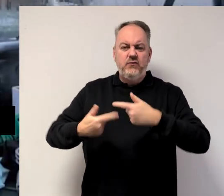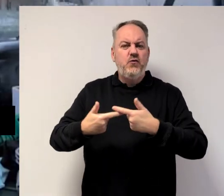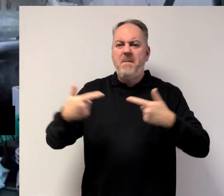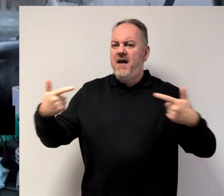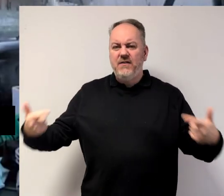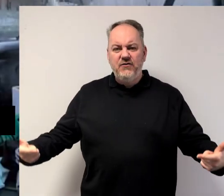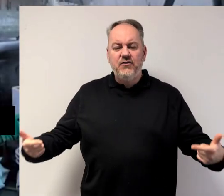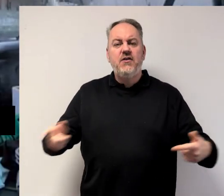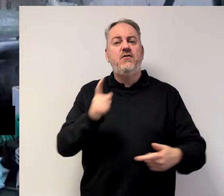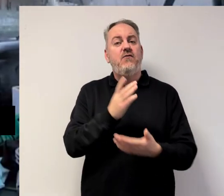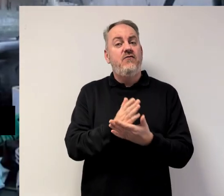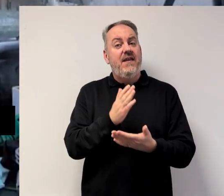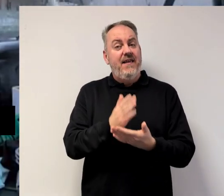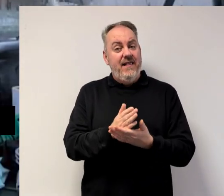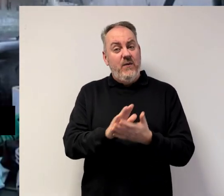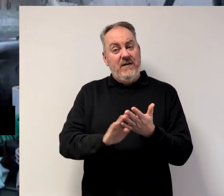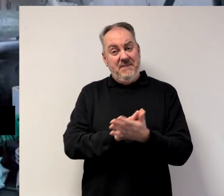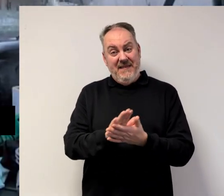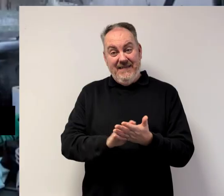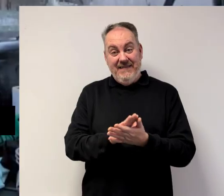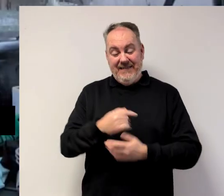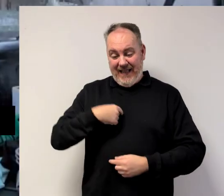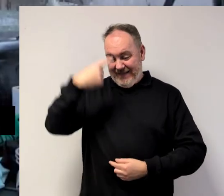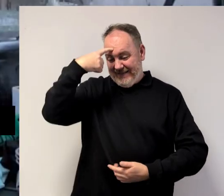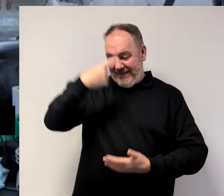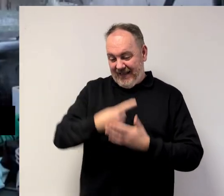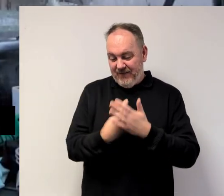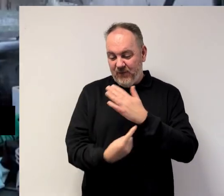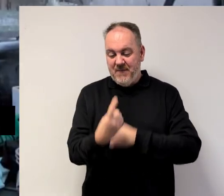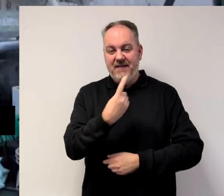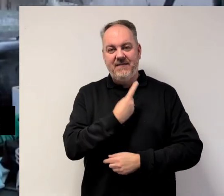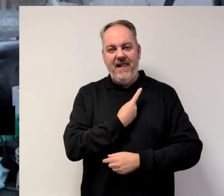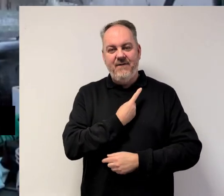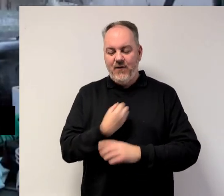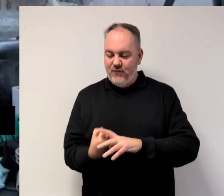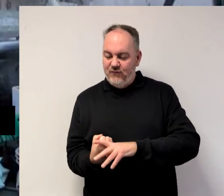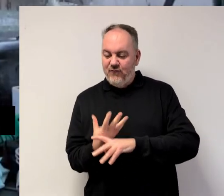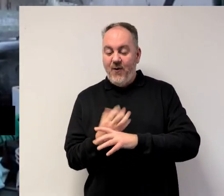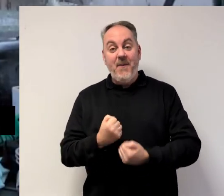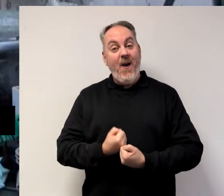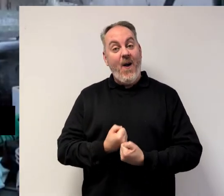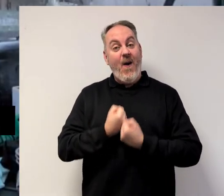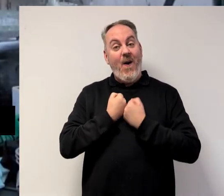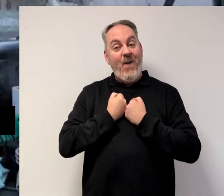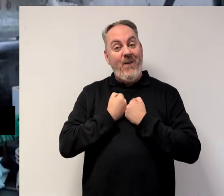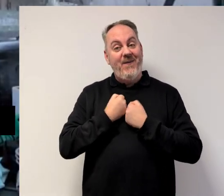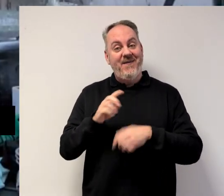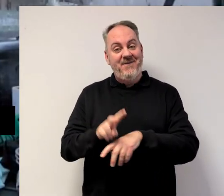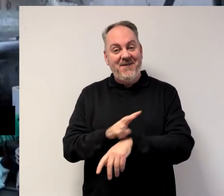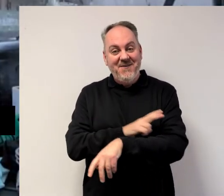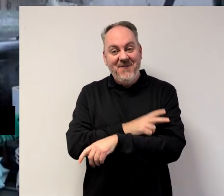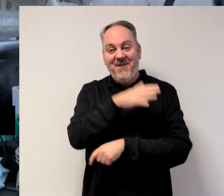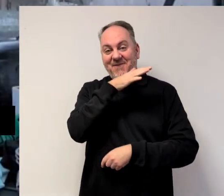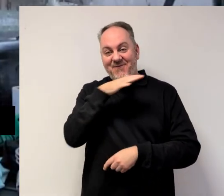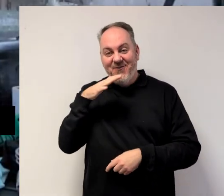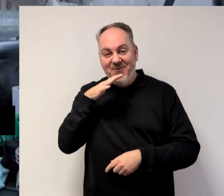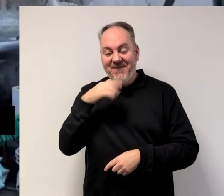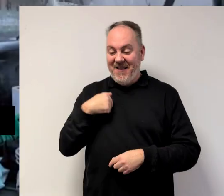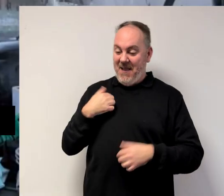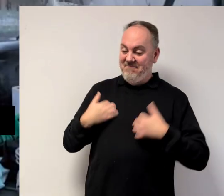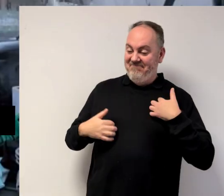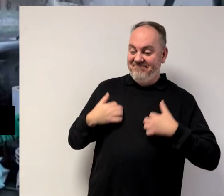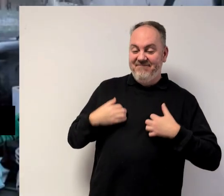I decided that I would grow my own. I became interested in vegetable growing, and I've